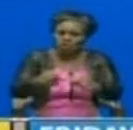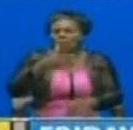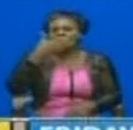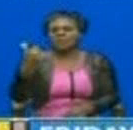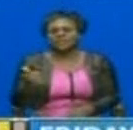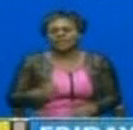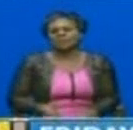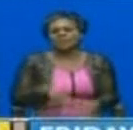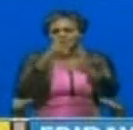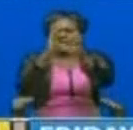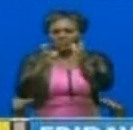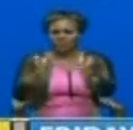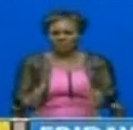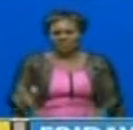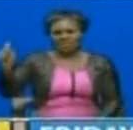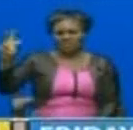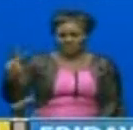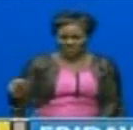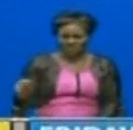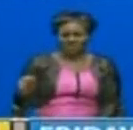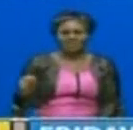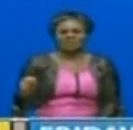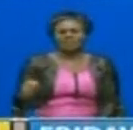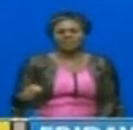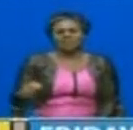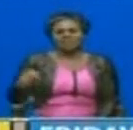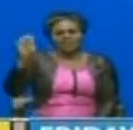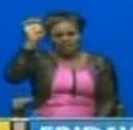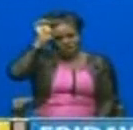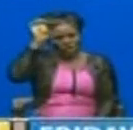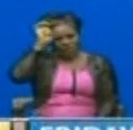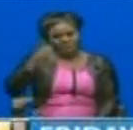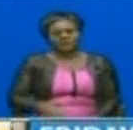Masikandie, KTN, Kapseret, Wasingishu County.